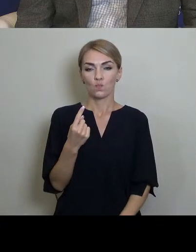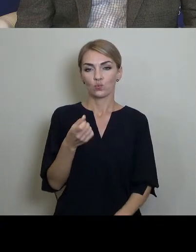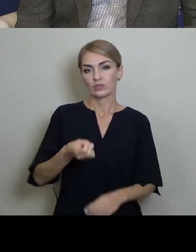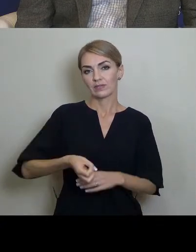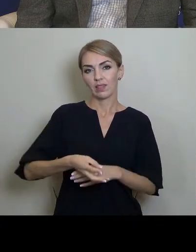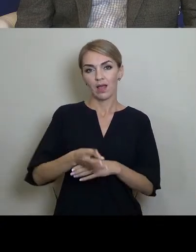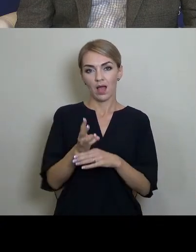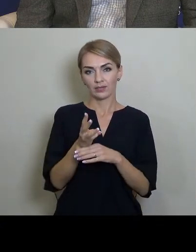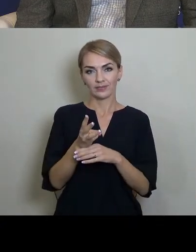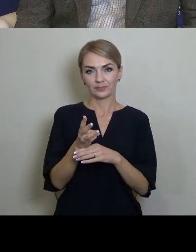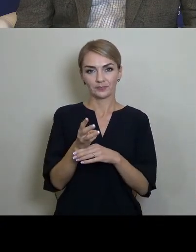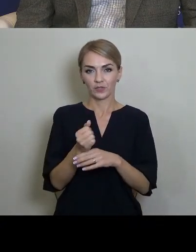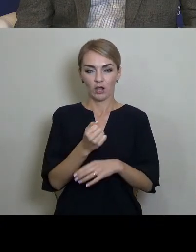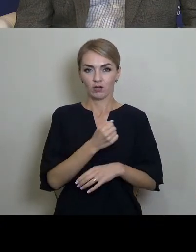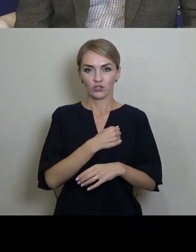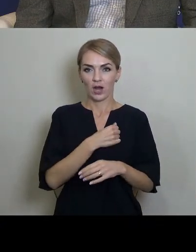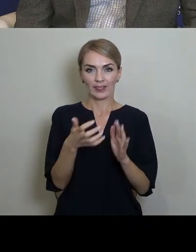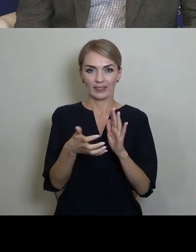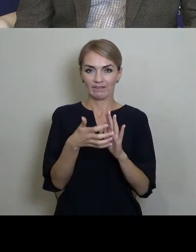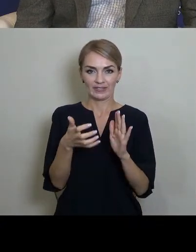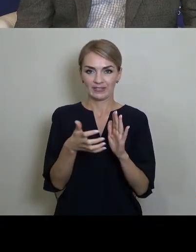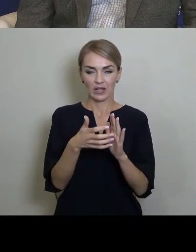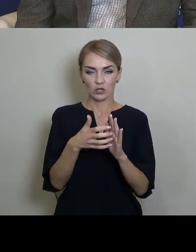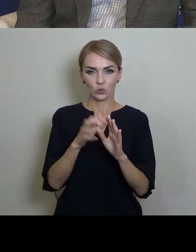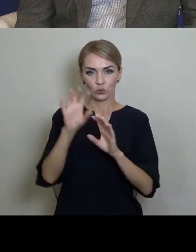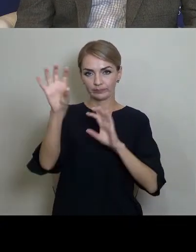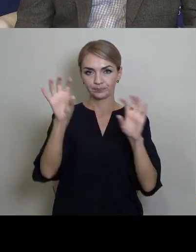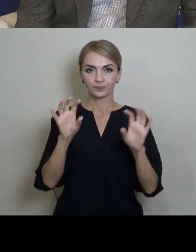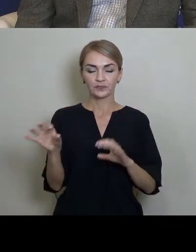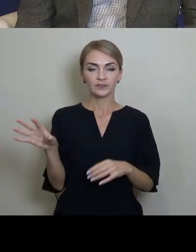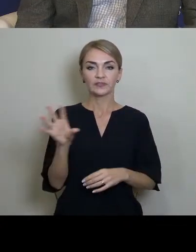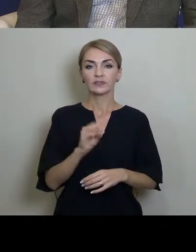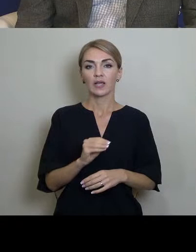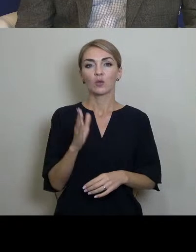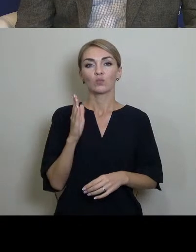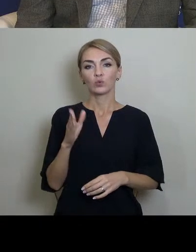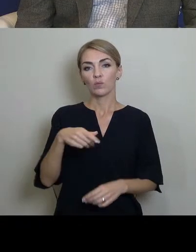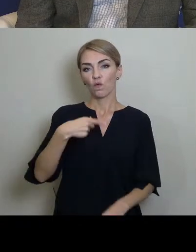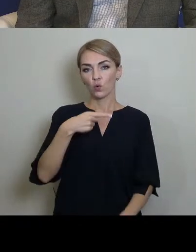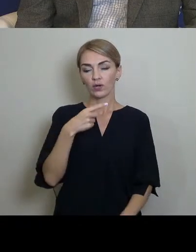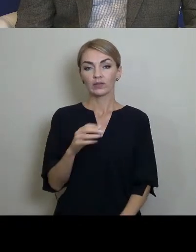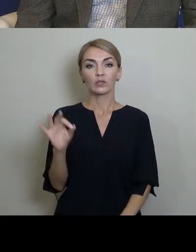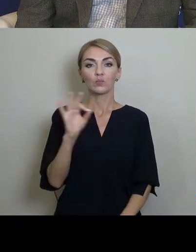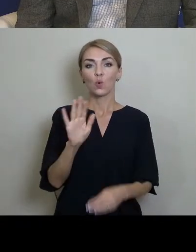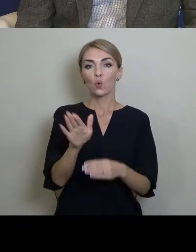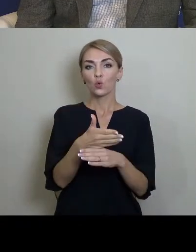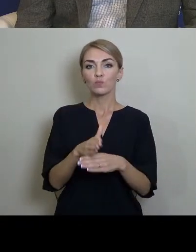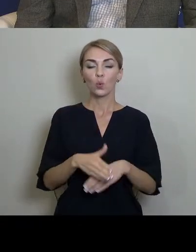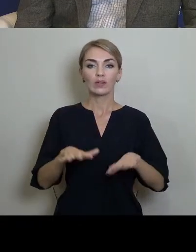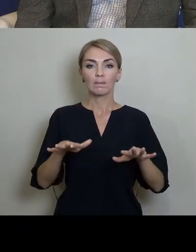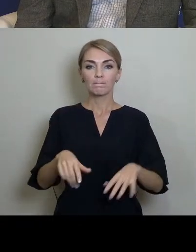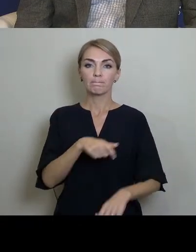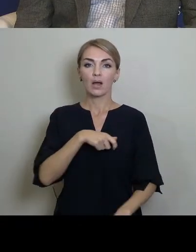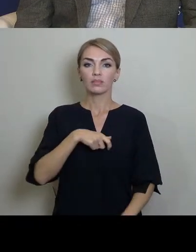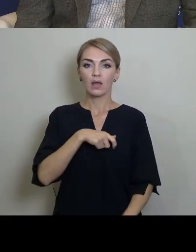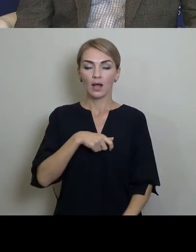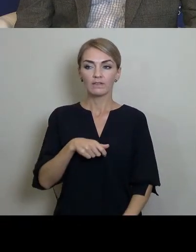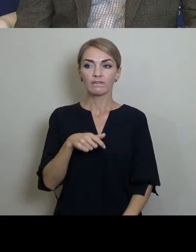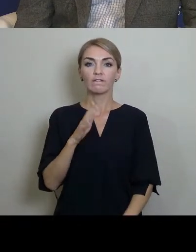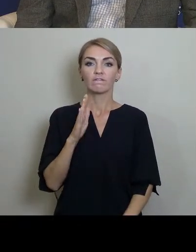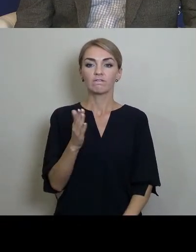slide, you can't fit all the nuances. That's why we'll talk about